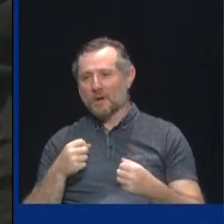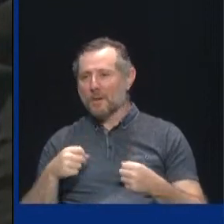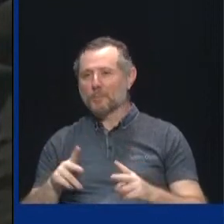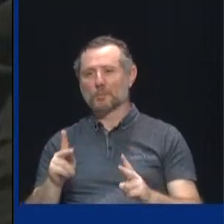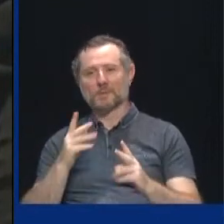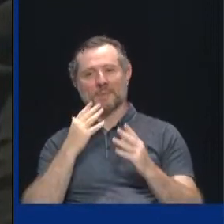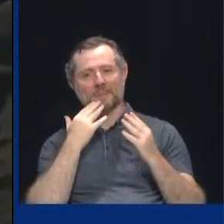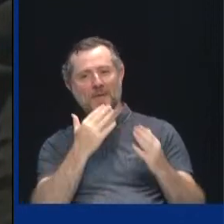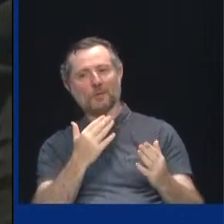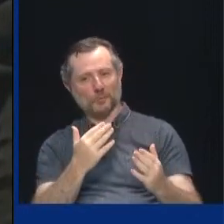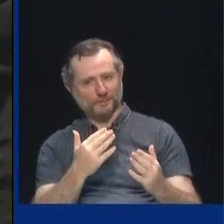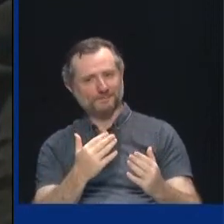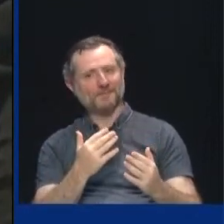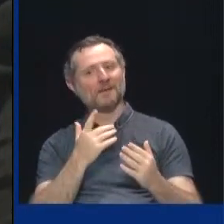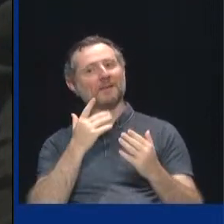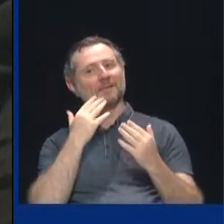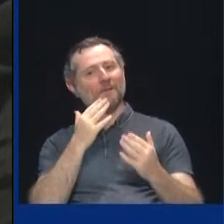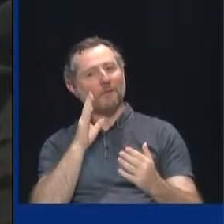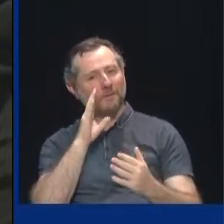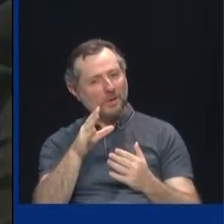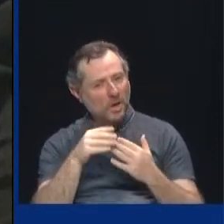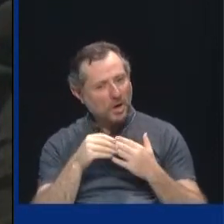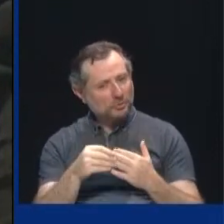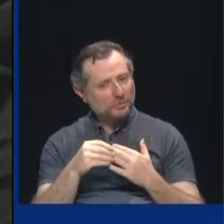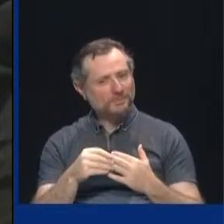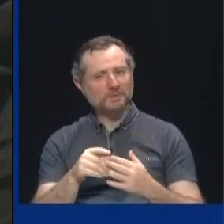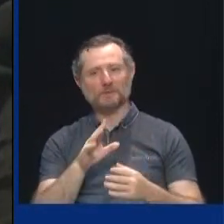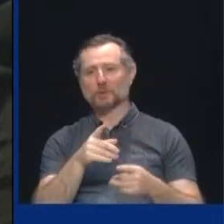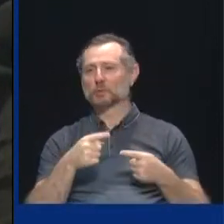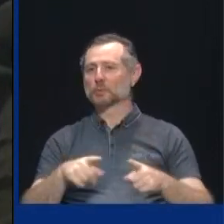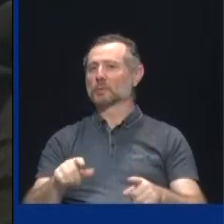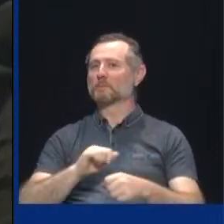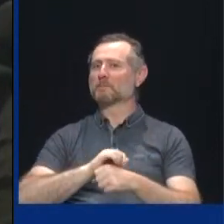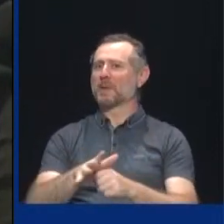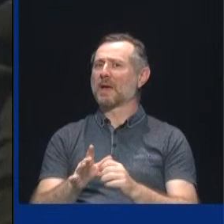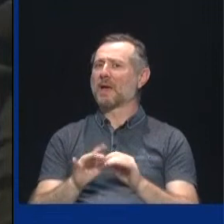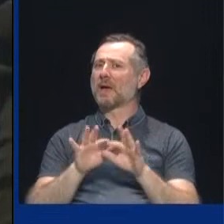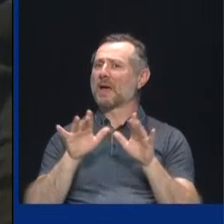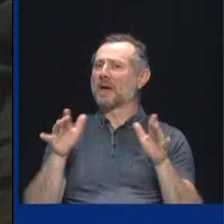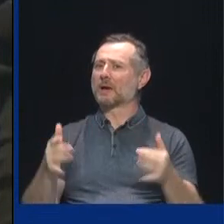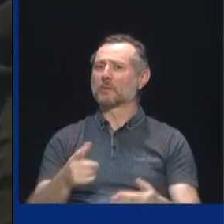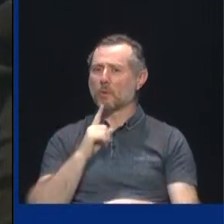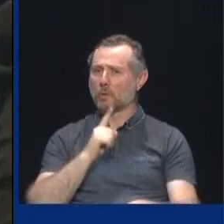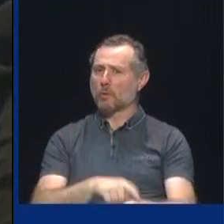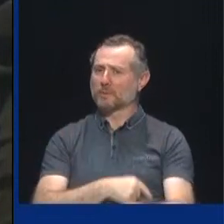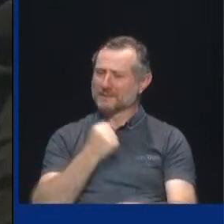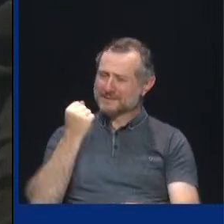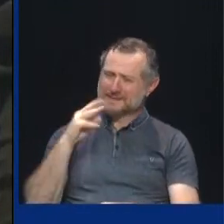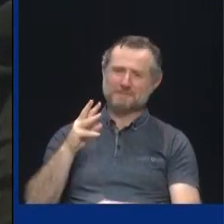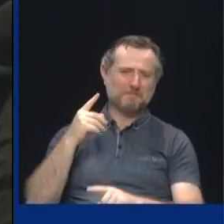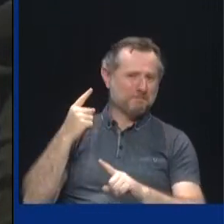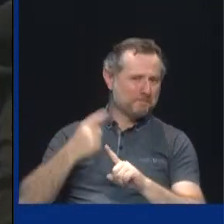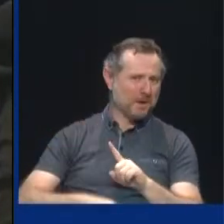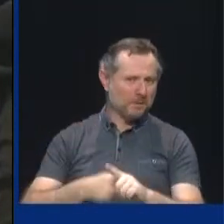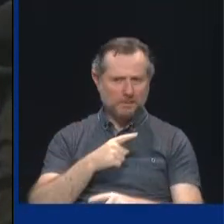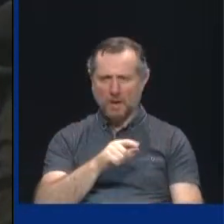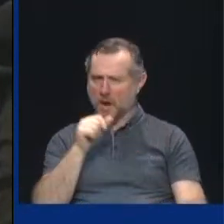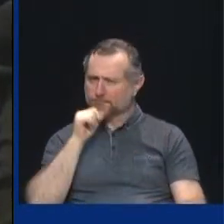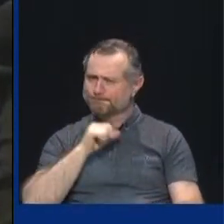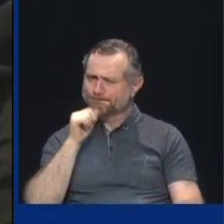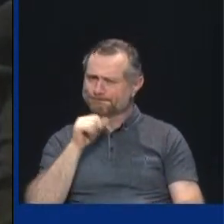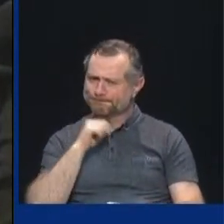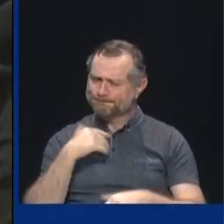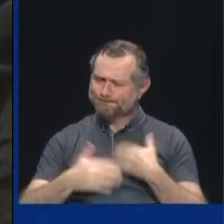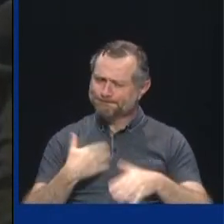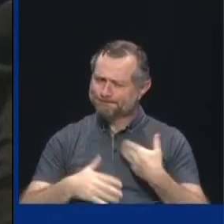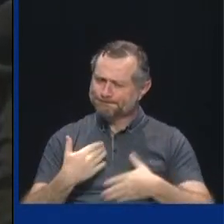throughout this pandemic. It's been a long 16 months, and you've stayed the course. It's been a long haul, and it's